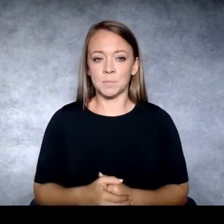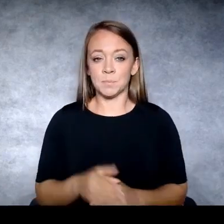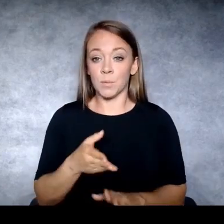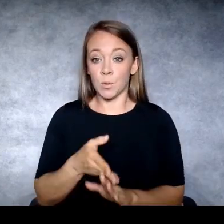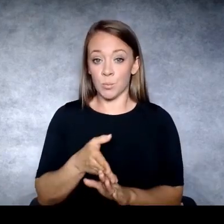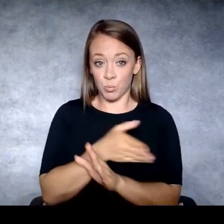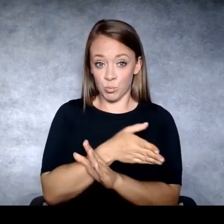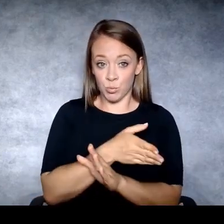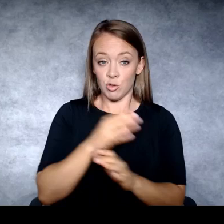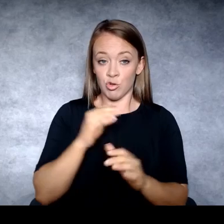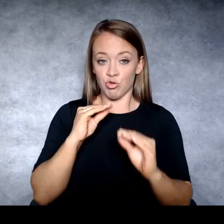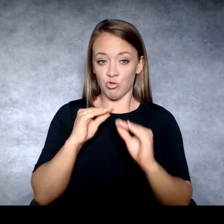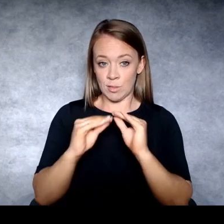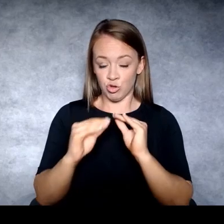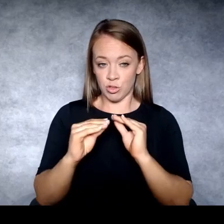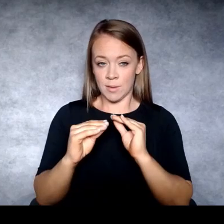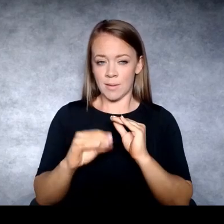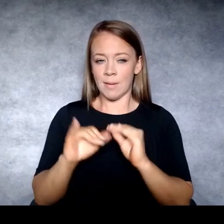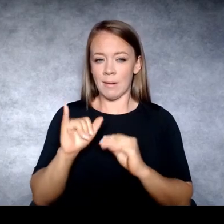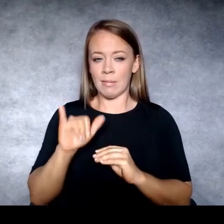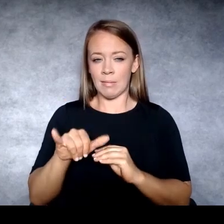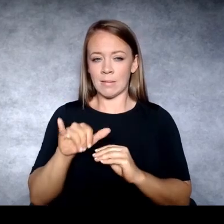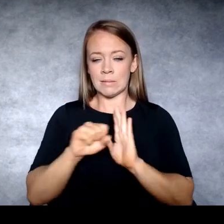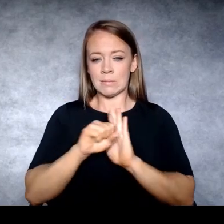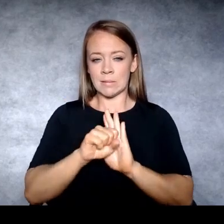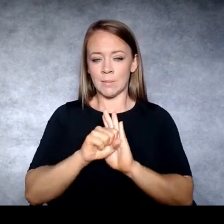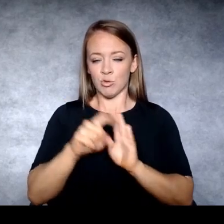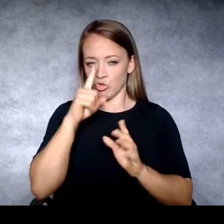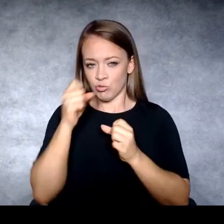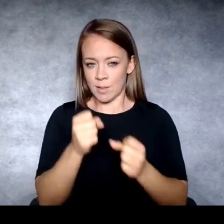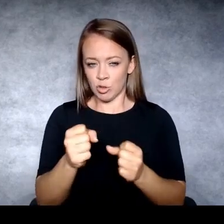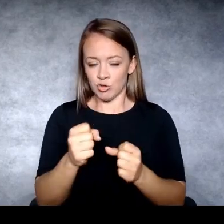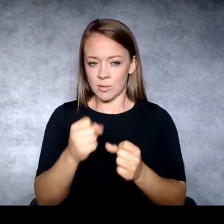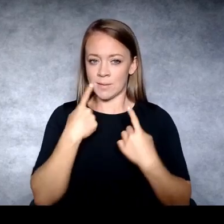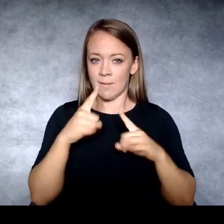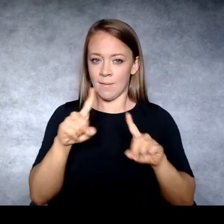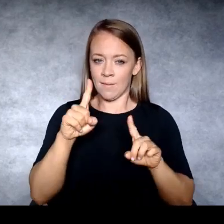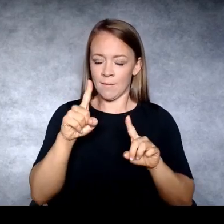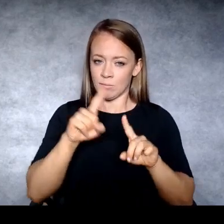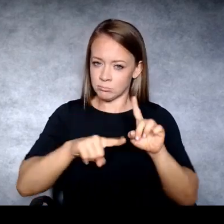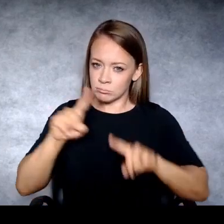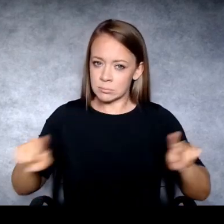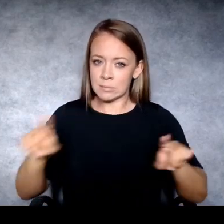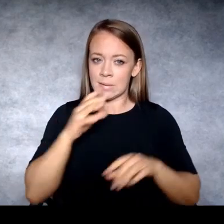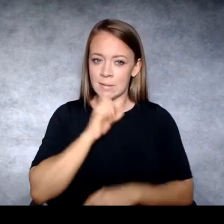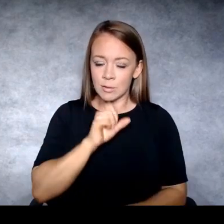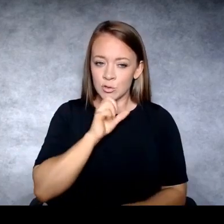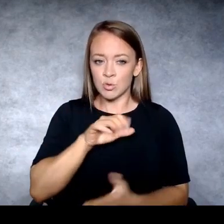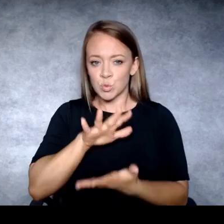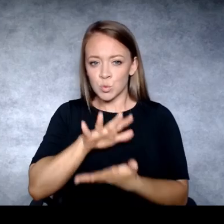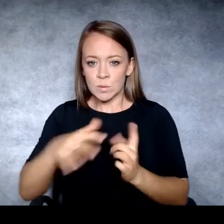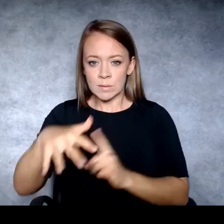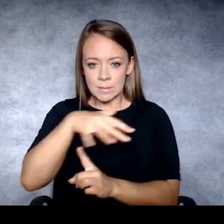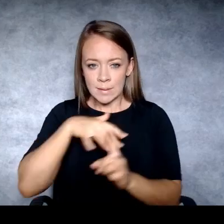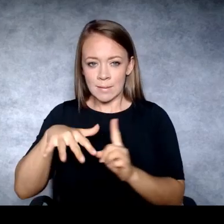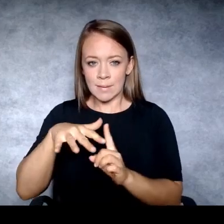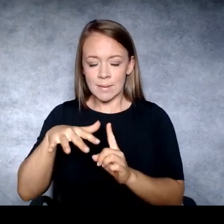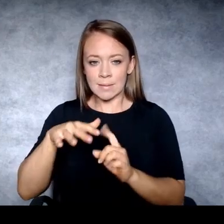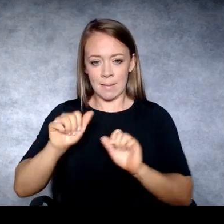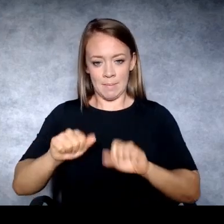Pre-correction is a simple strategy that is effective across ages, school settings, ability levels, and can be an